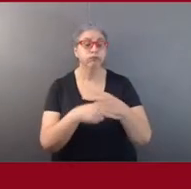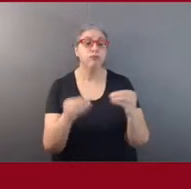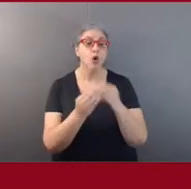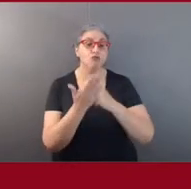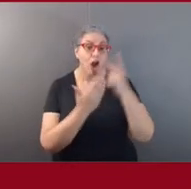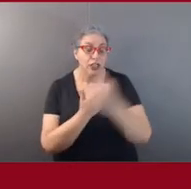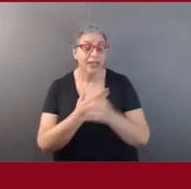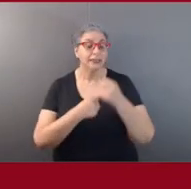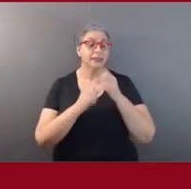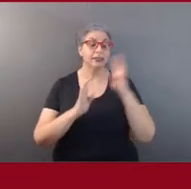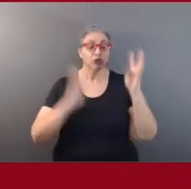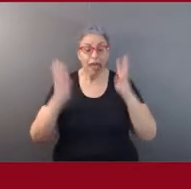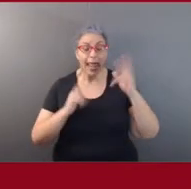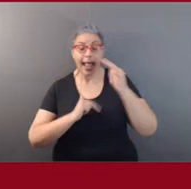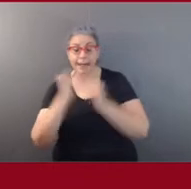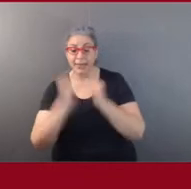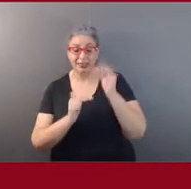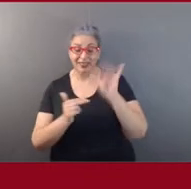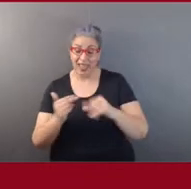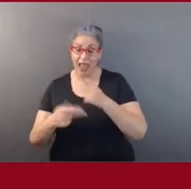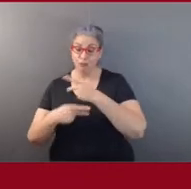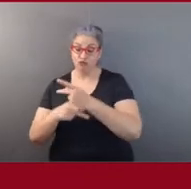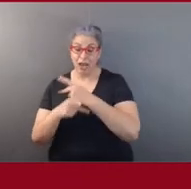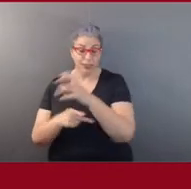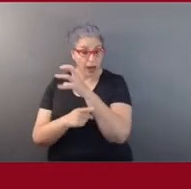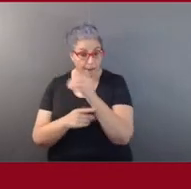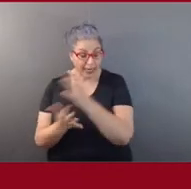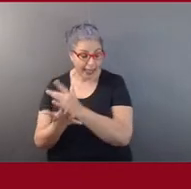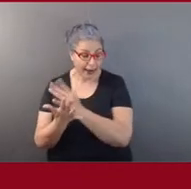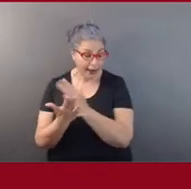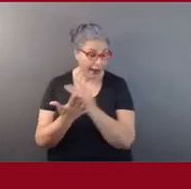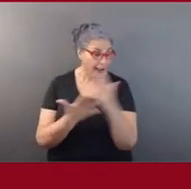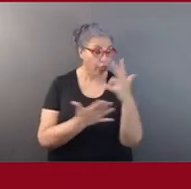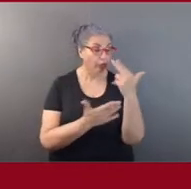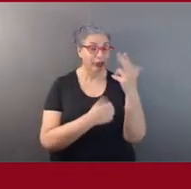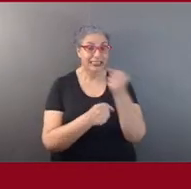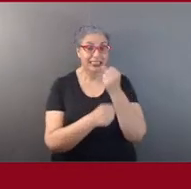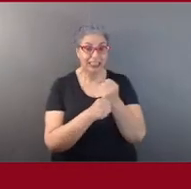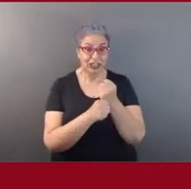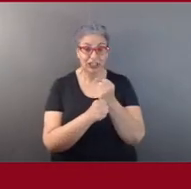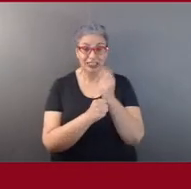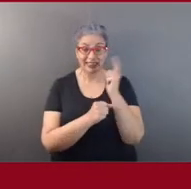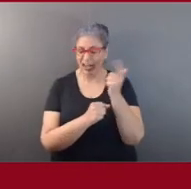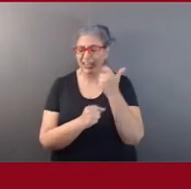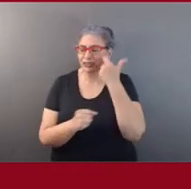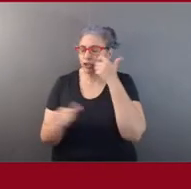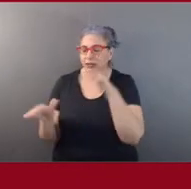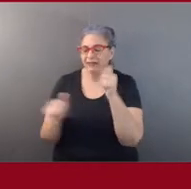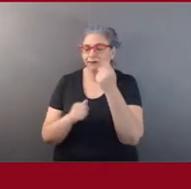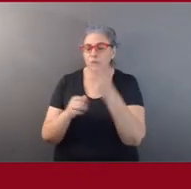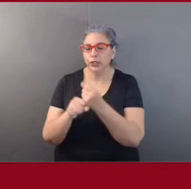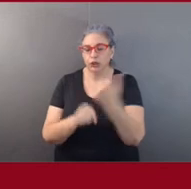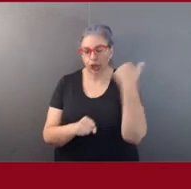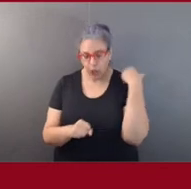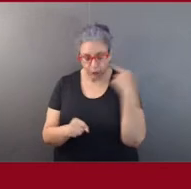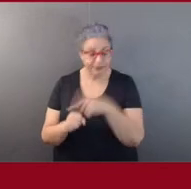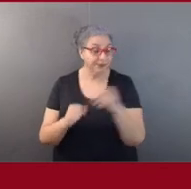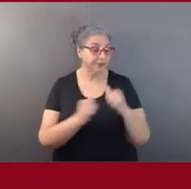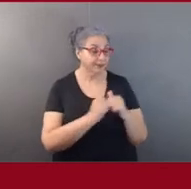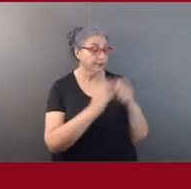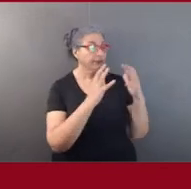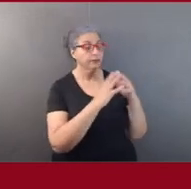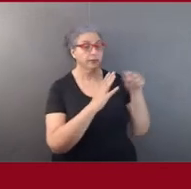and building a production for that company. And 13 years later, left it a couple of years ago, and